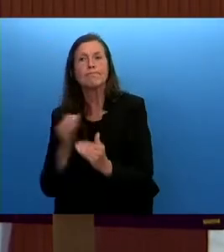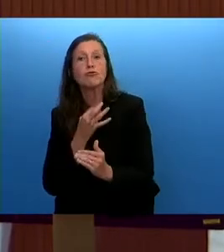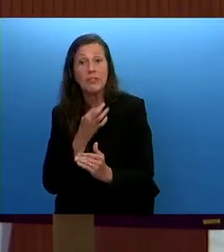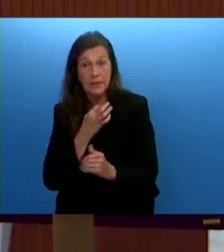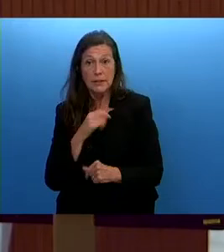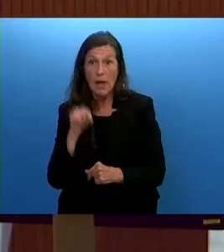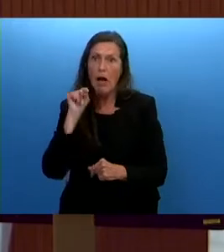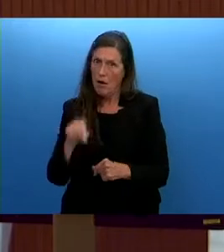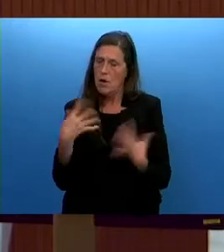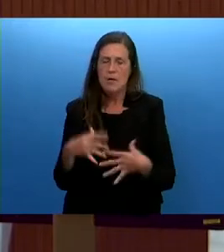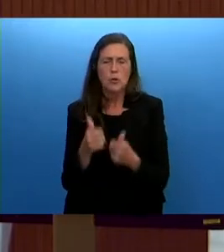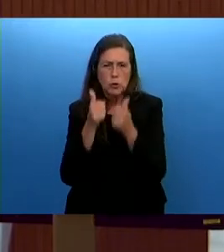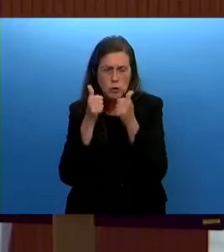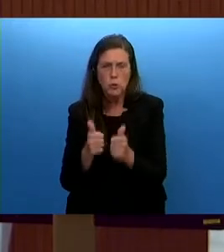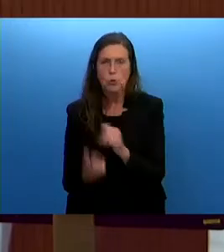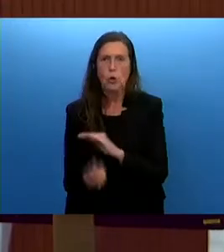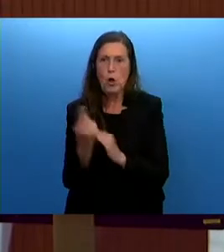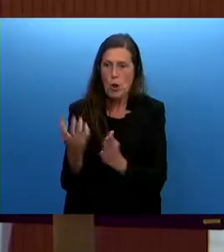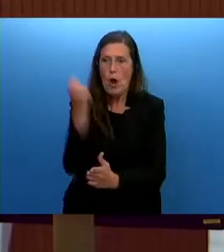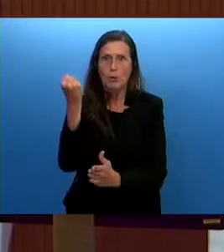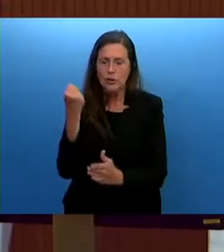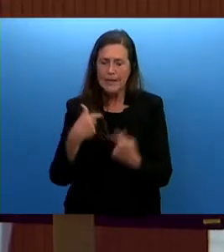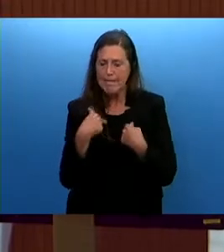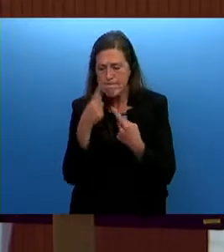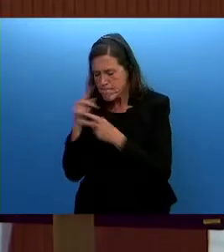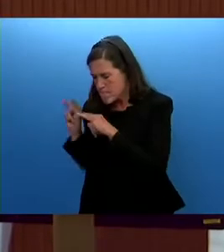an excellent opportunity to take stock on progress made,